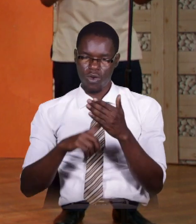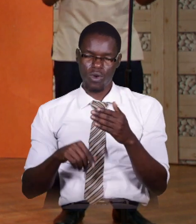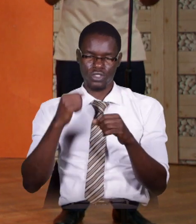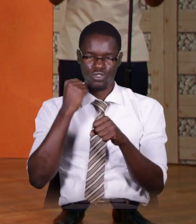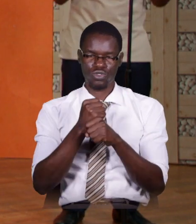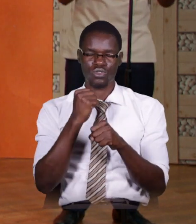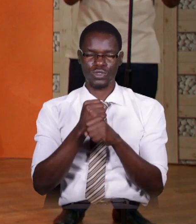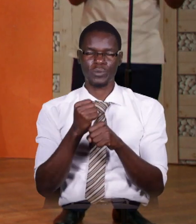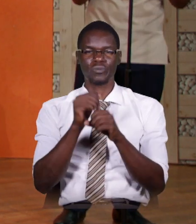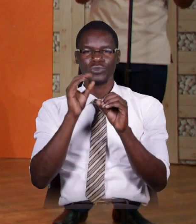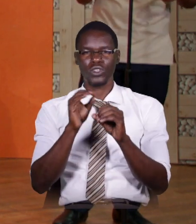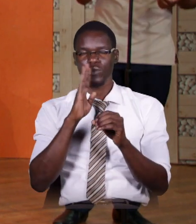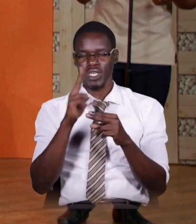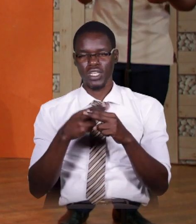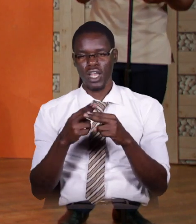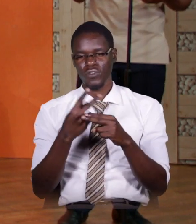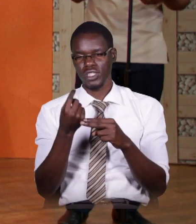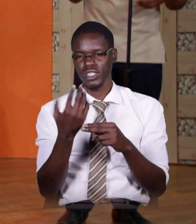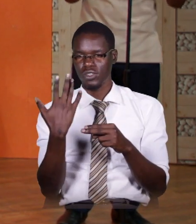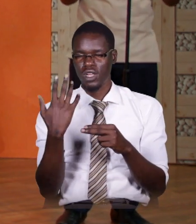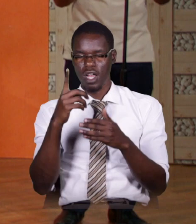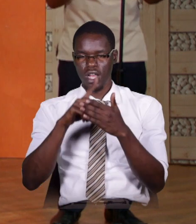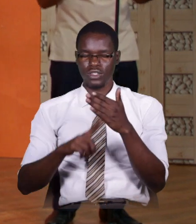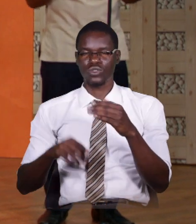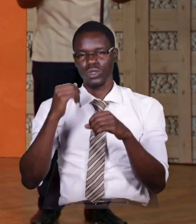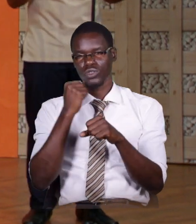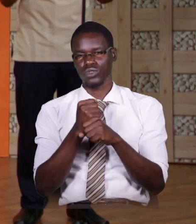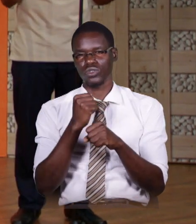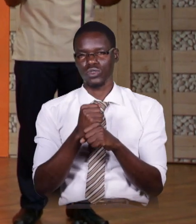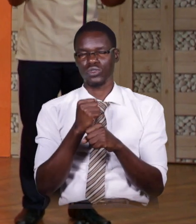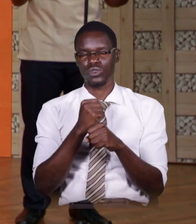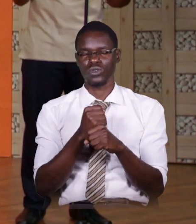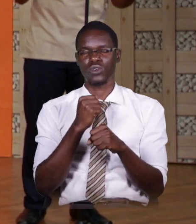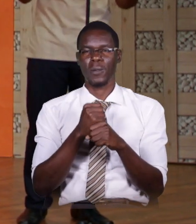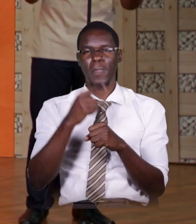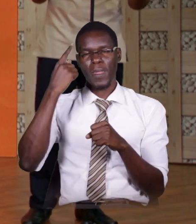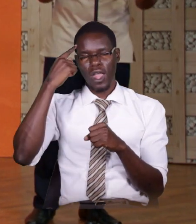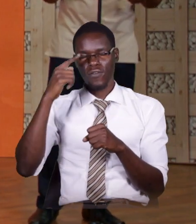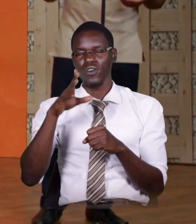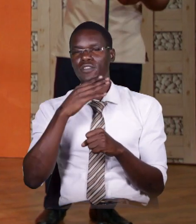you do. Oh, be careful, little hands, what you do.